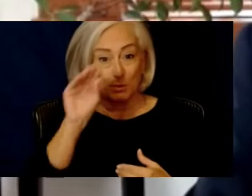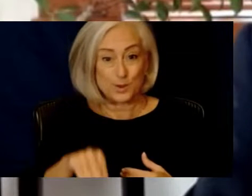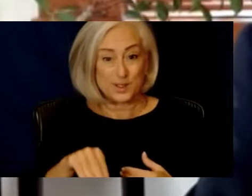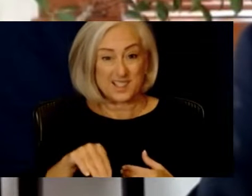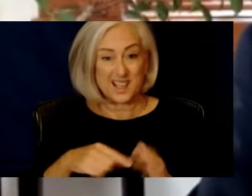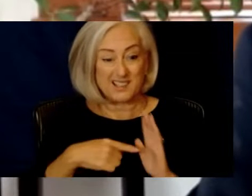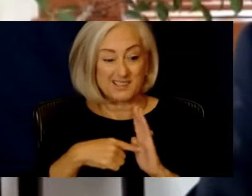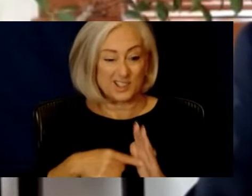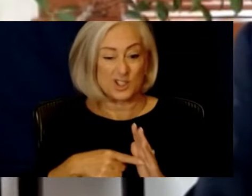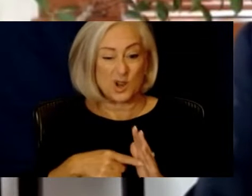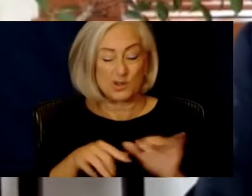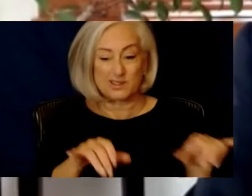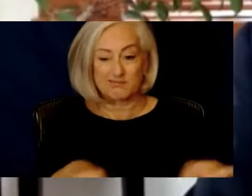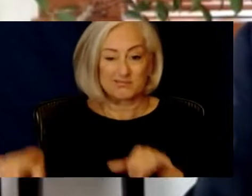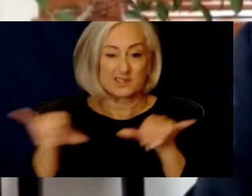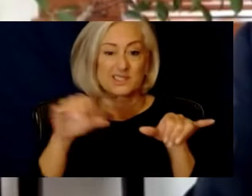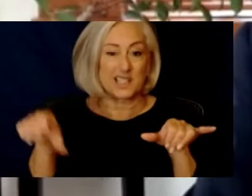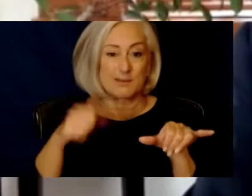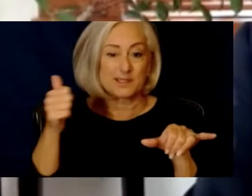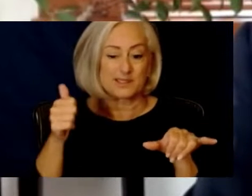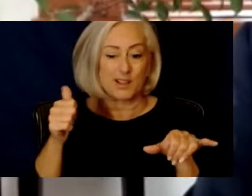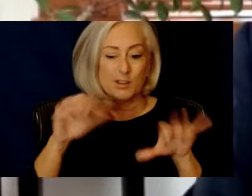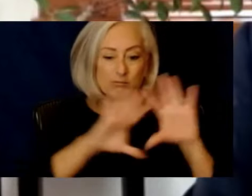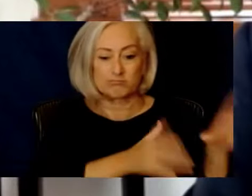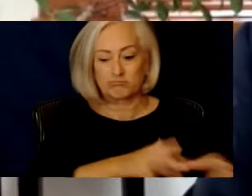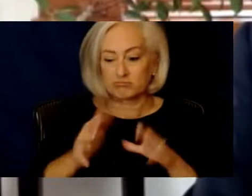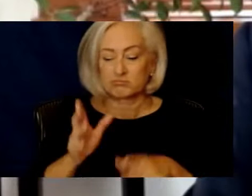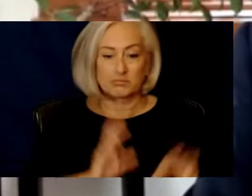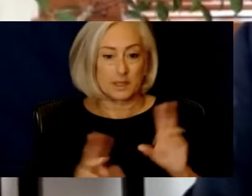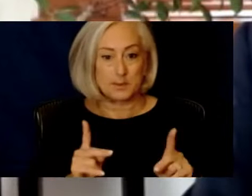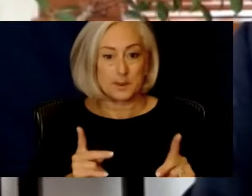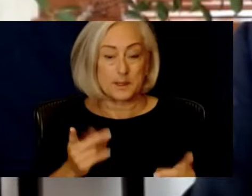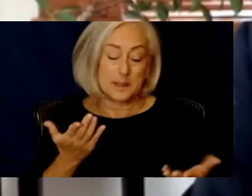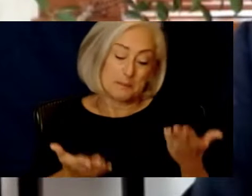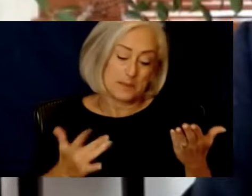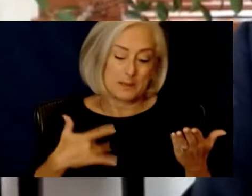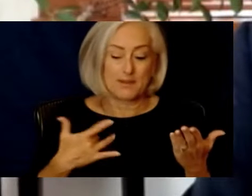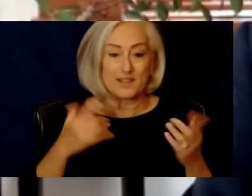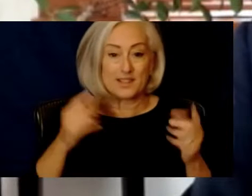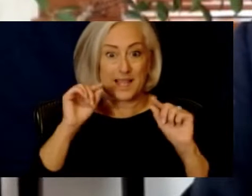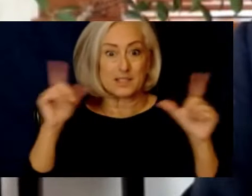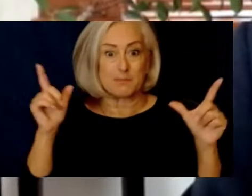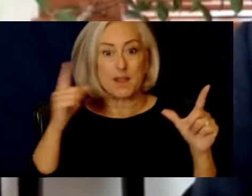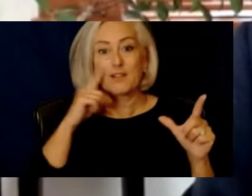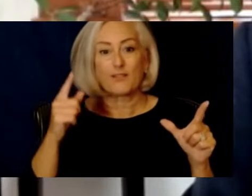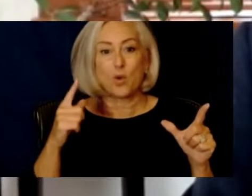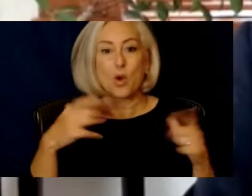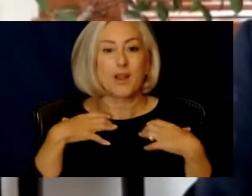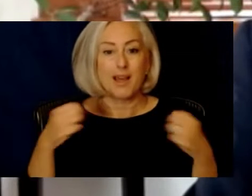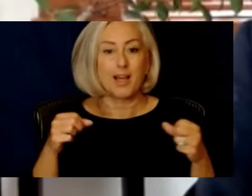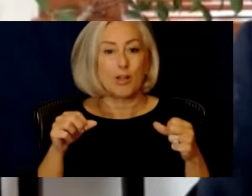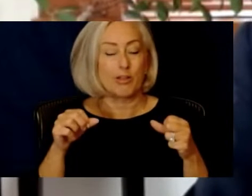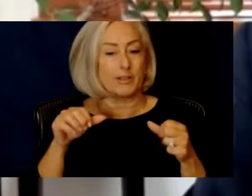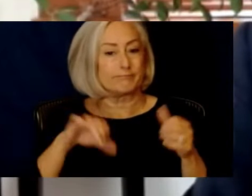the population, which might be somewhat surprising, for a health sciences university. However, we have the same